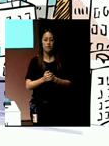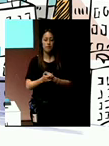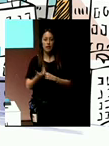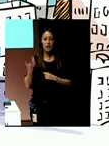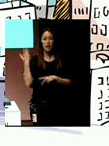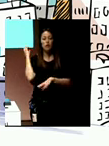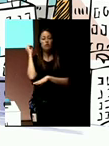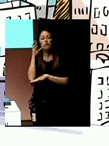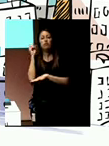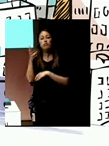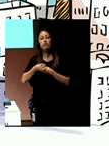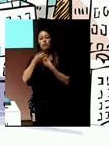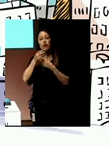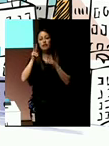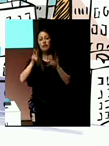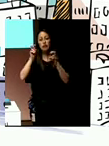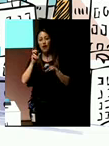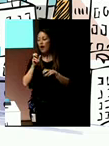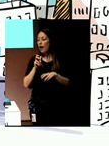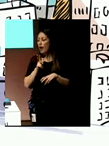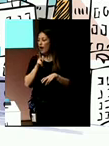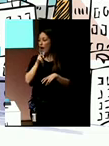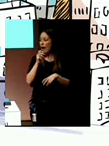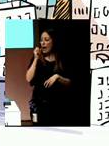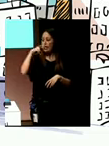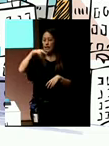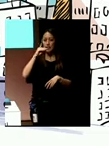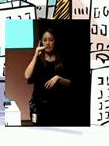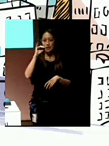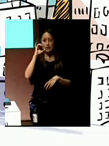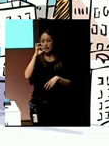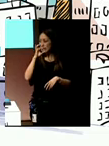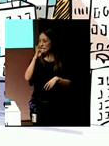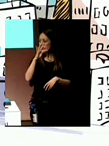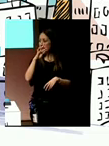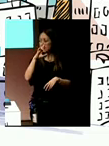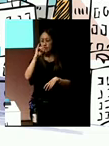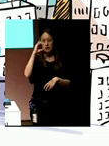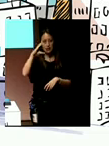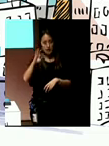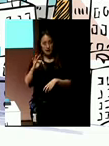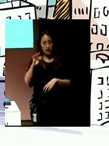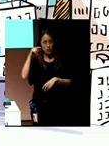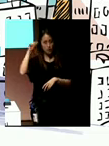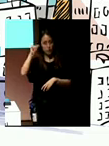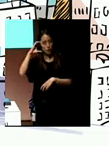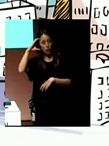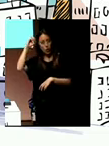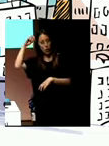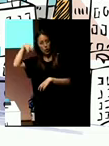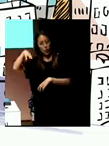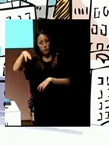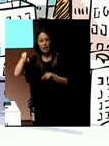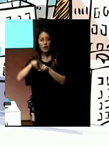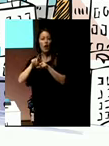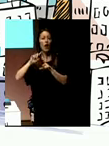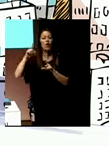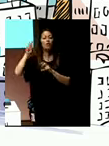It's a luxury to having him here. He will talk about Carnex and about